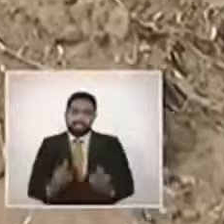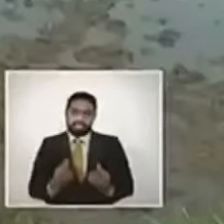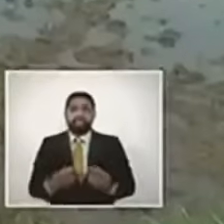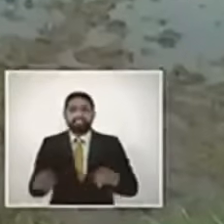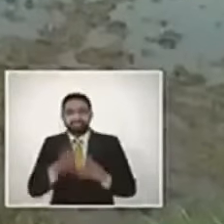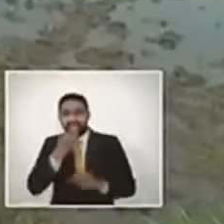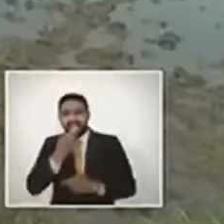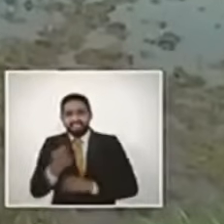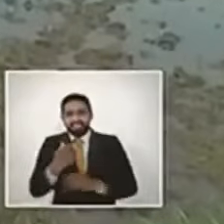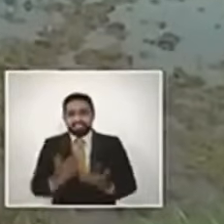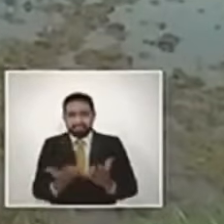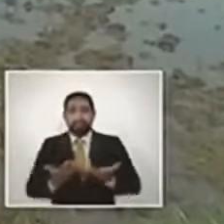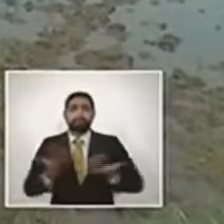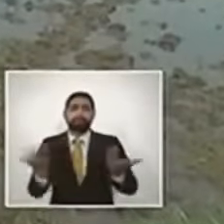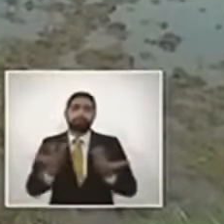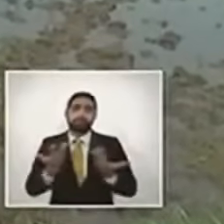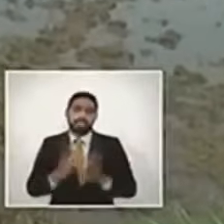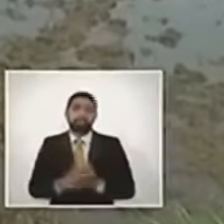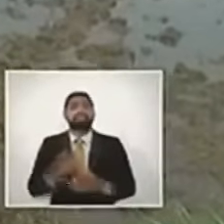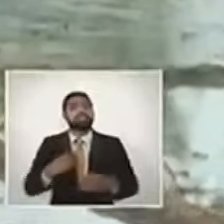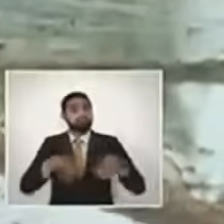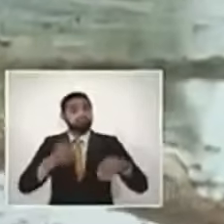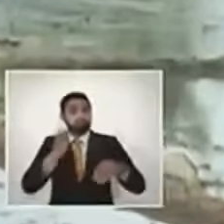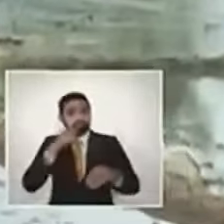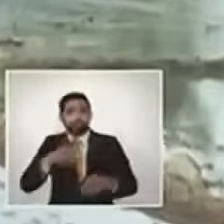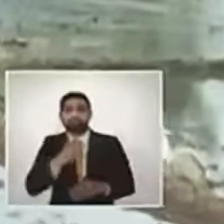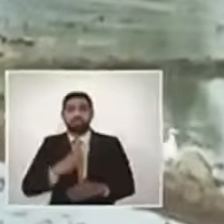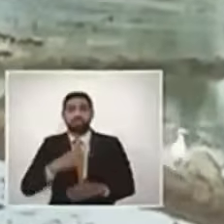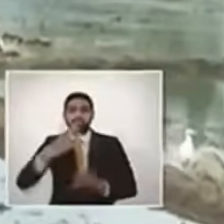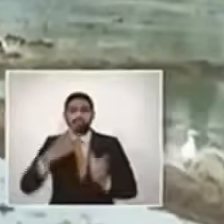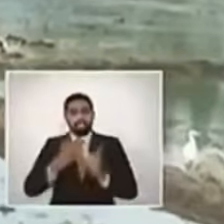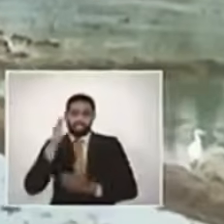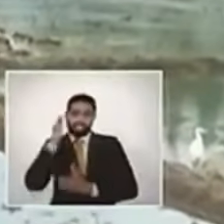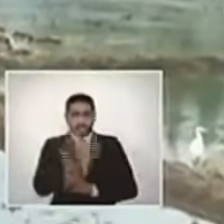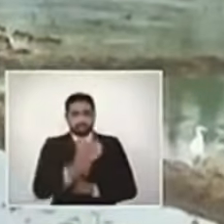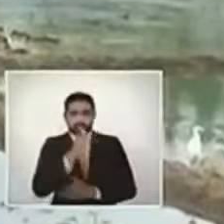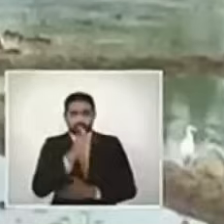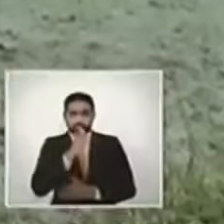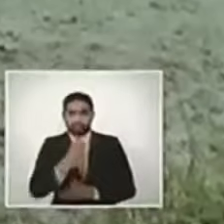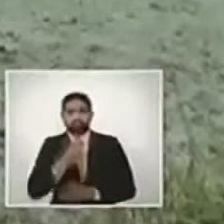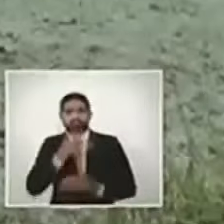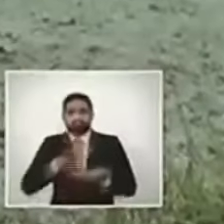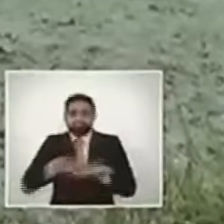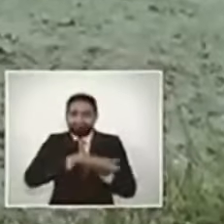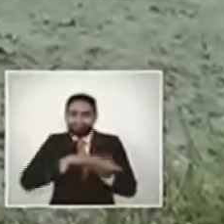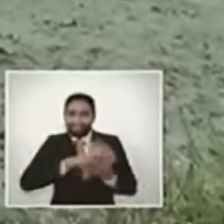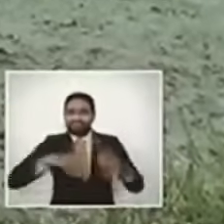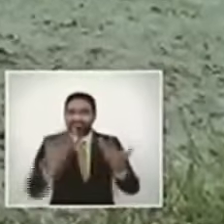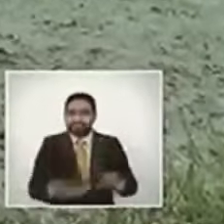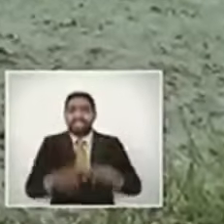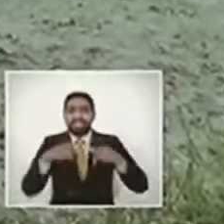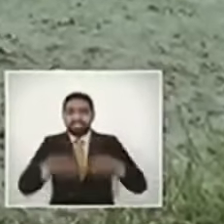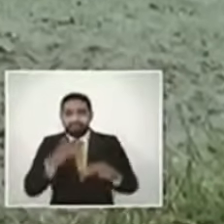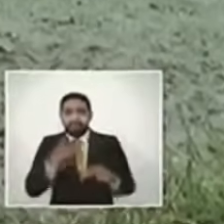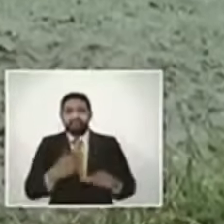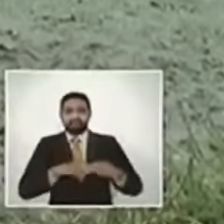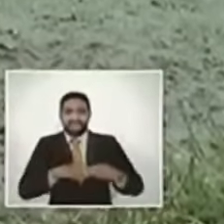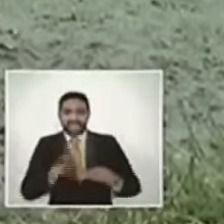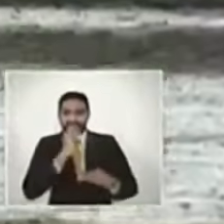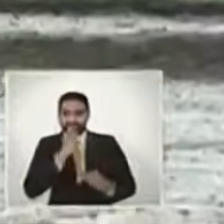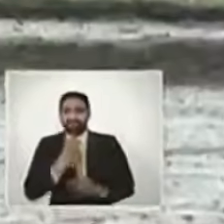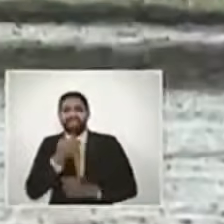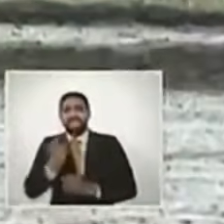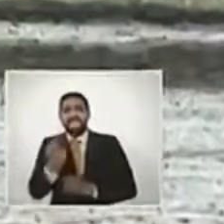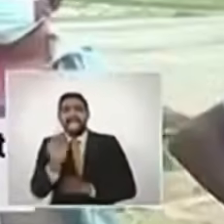have cultivated about 300 acres in the area point out that although they are in the final stages of sowing their seeds, they have not yet received